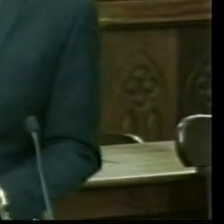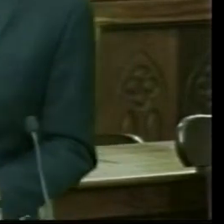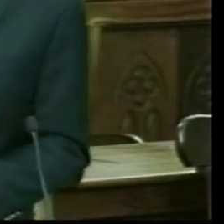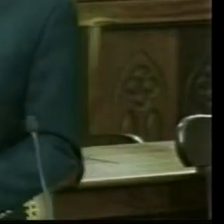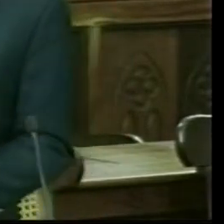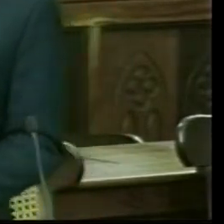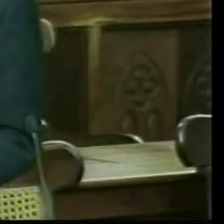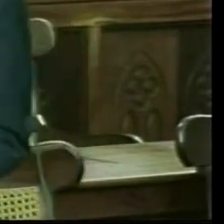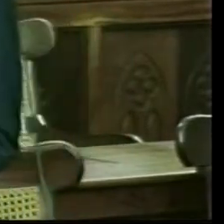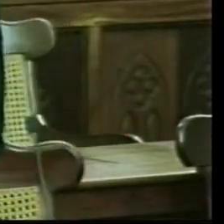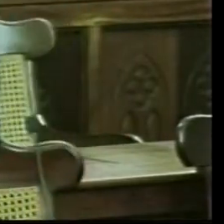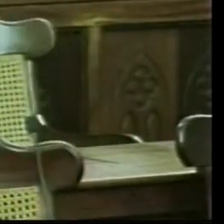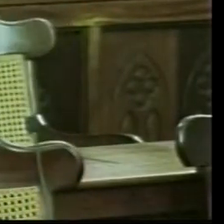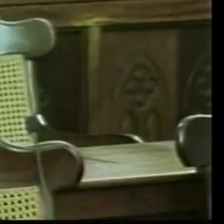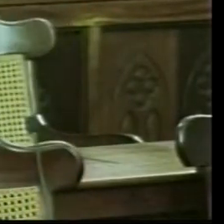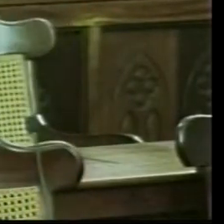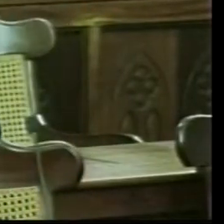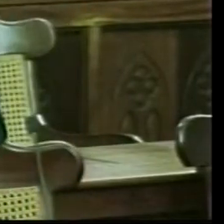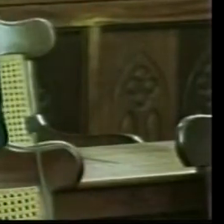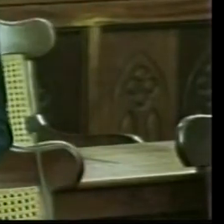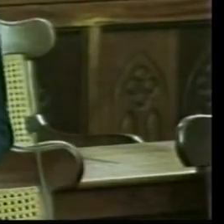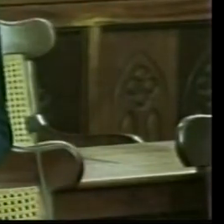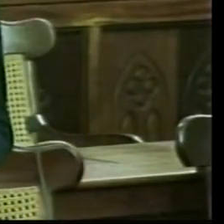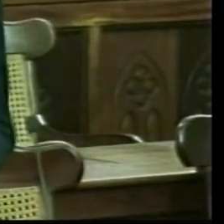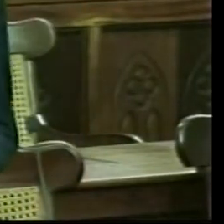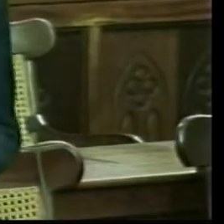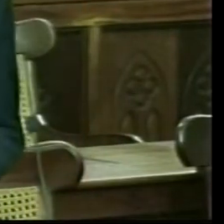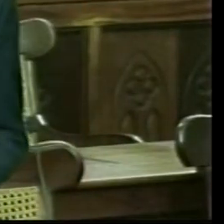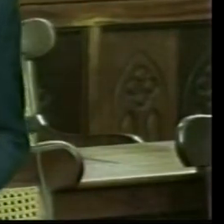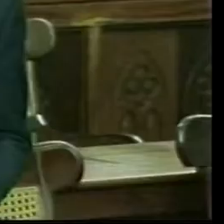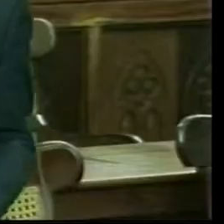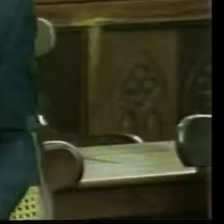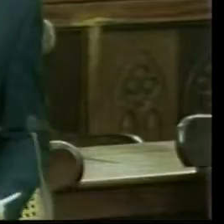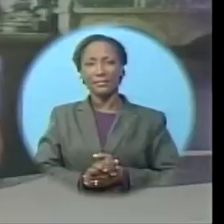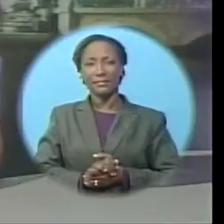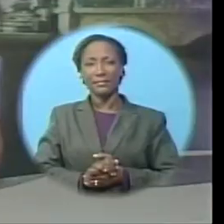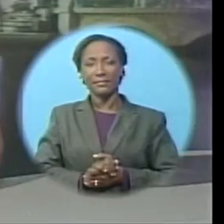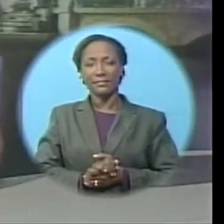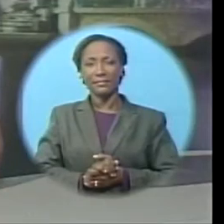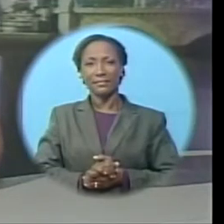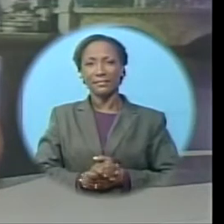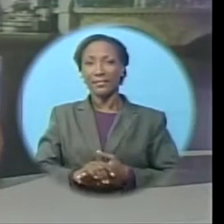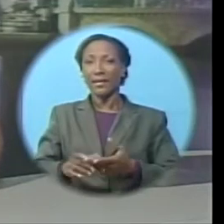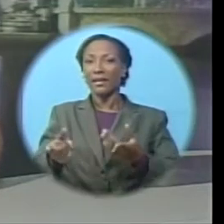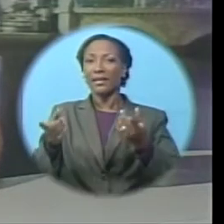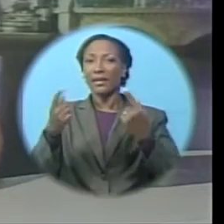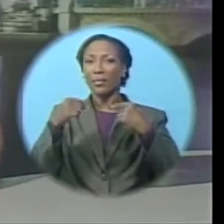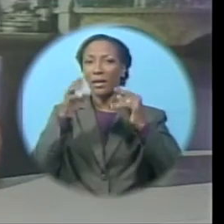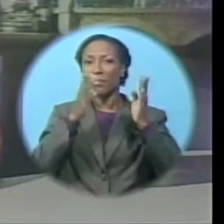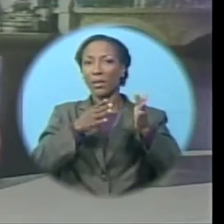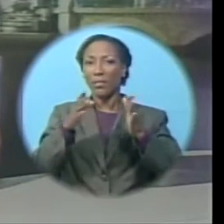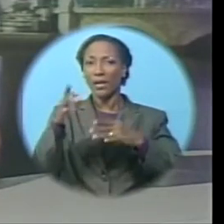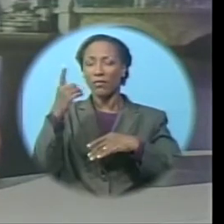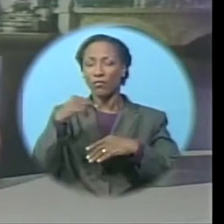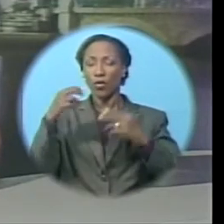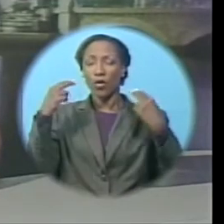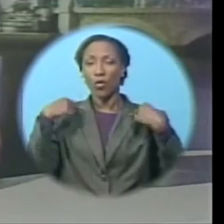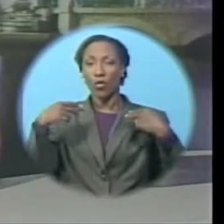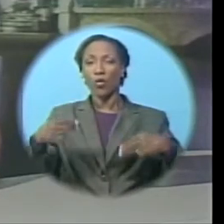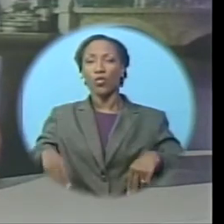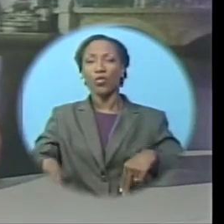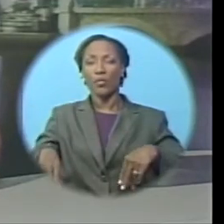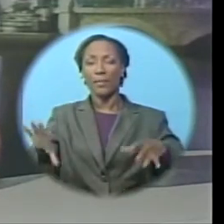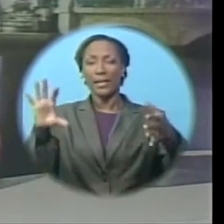Mr. Speaker, we are talking about $33 million going into Liat. Well, coming up, preparing for the human chain